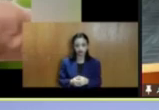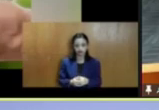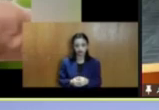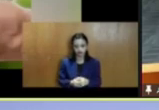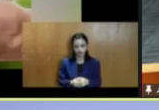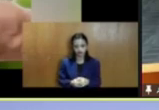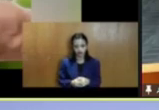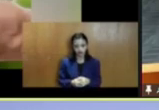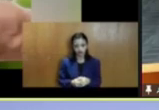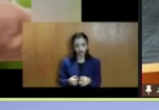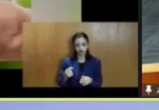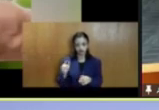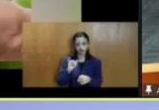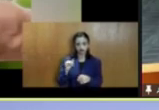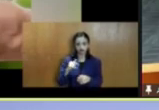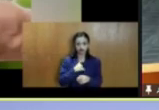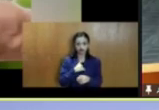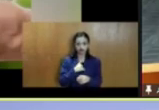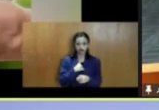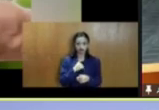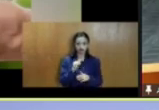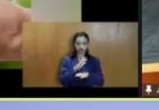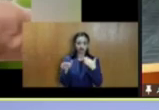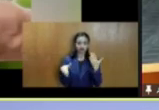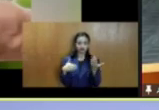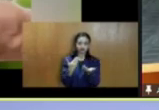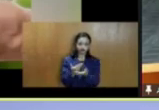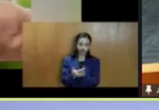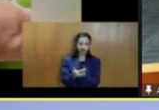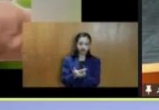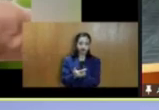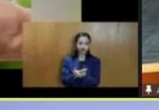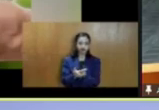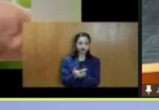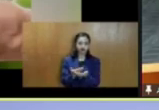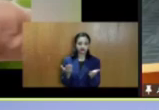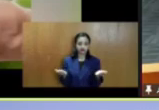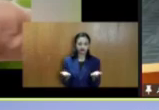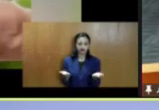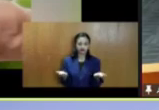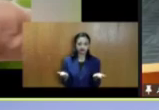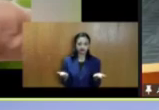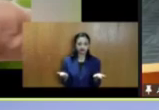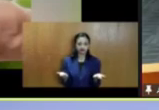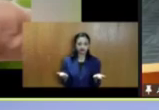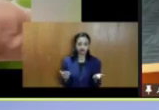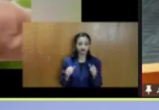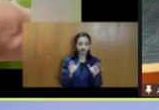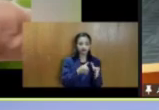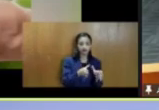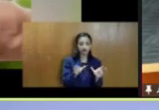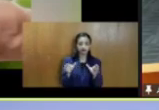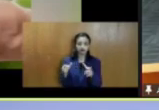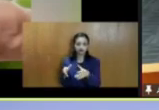I would say sustainability and circularity are really dominant trends in the textile and garment sector.